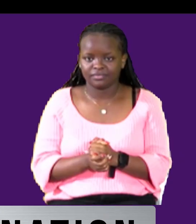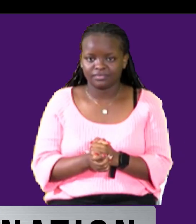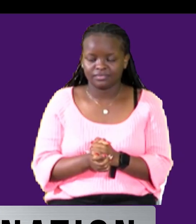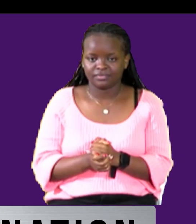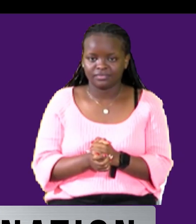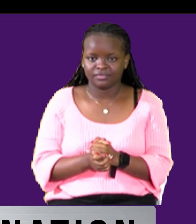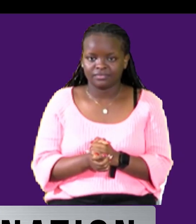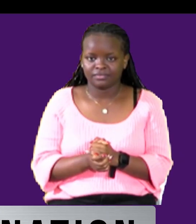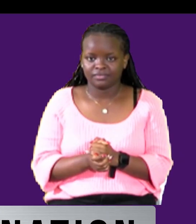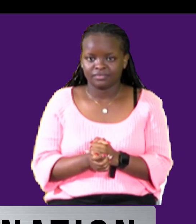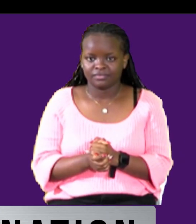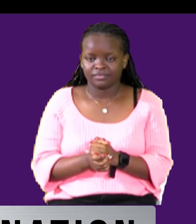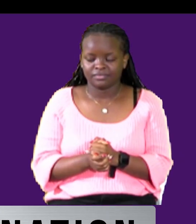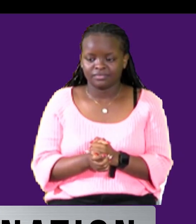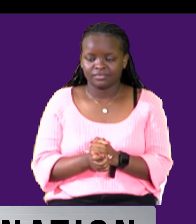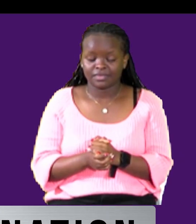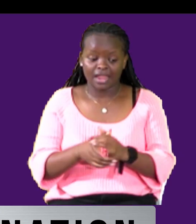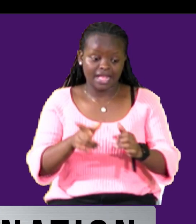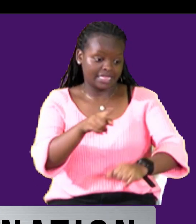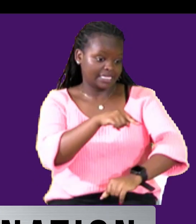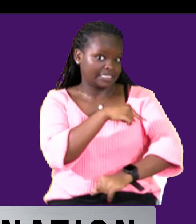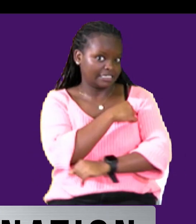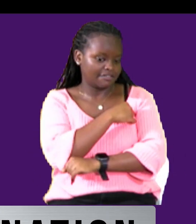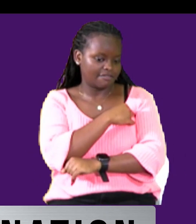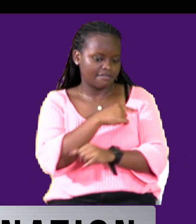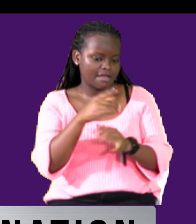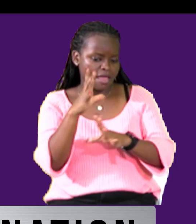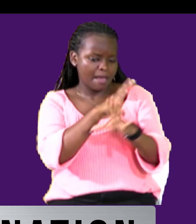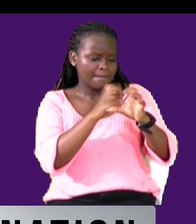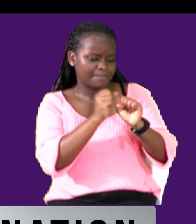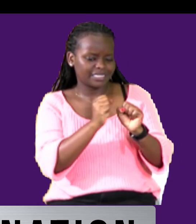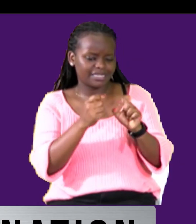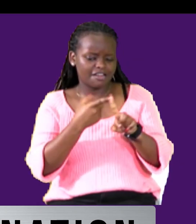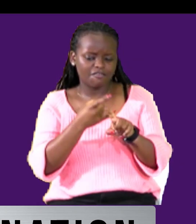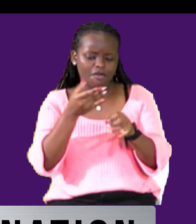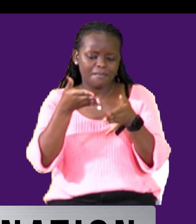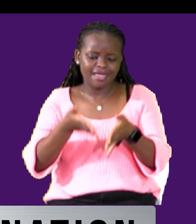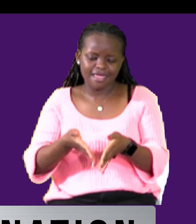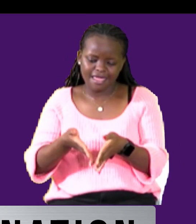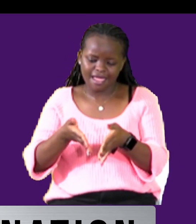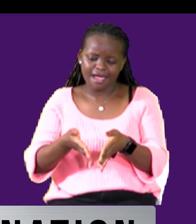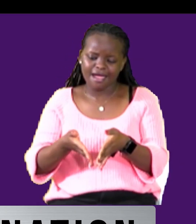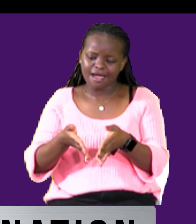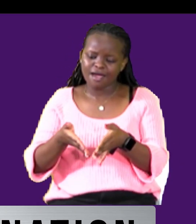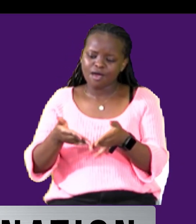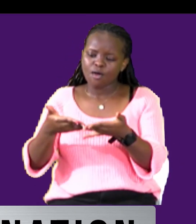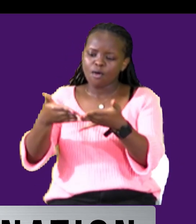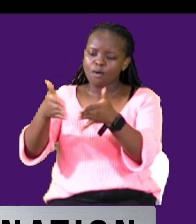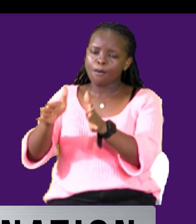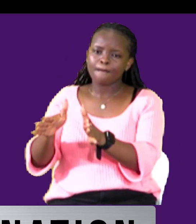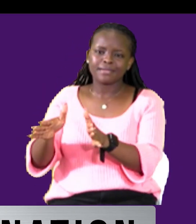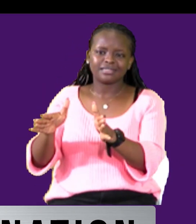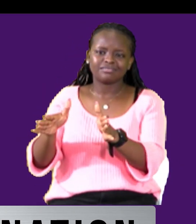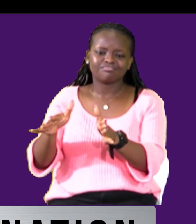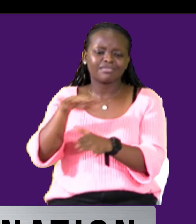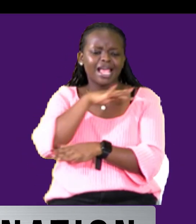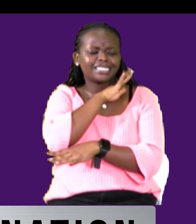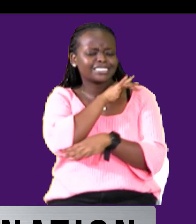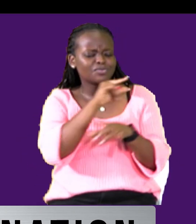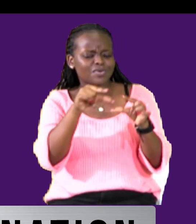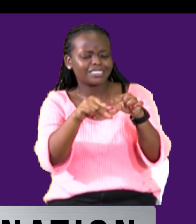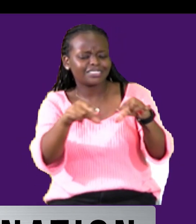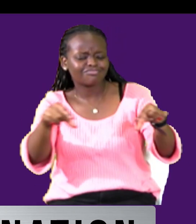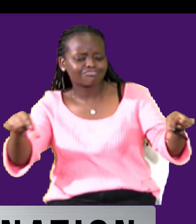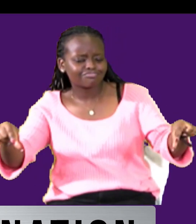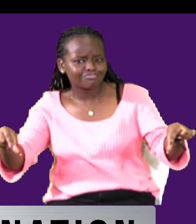president and the chief. Like president anatoka hapa anaenda anafungua sewage line. What is that the